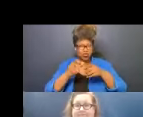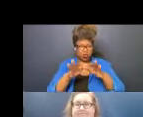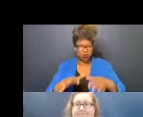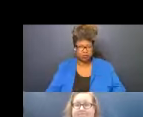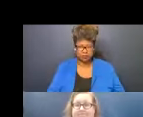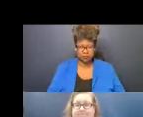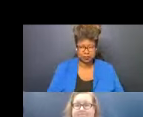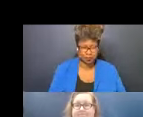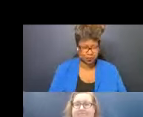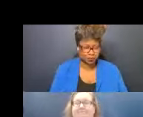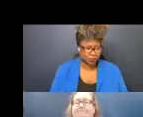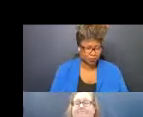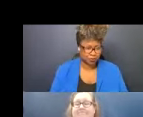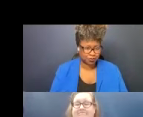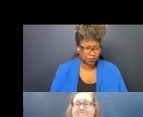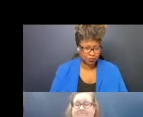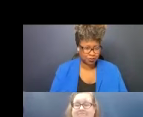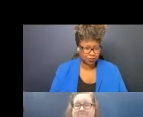So,